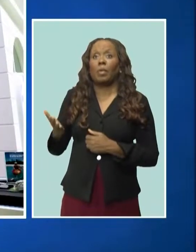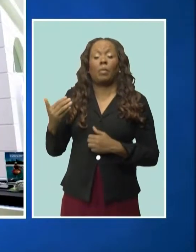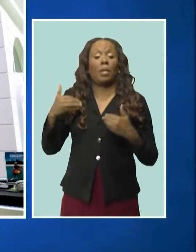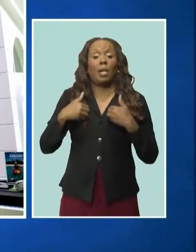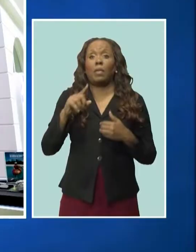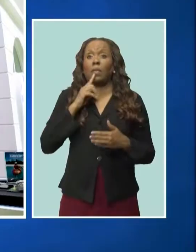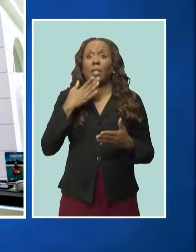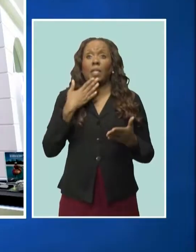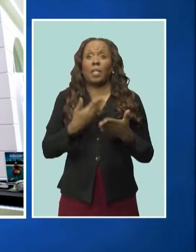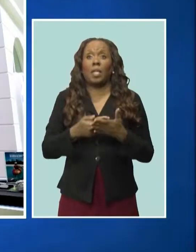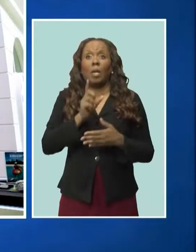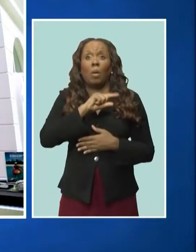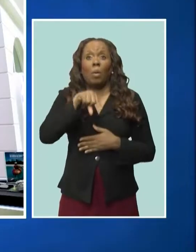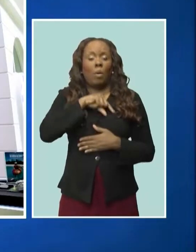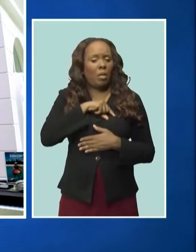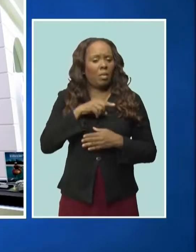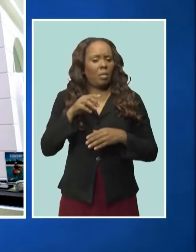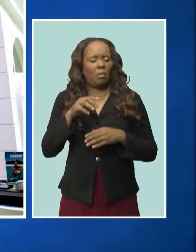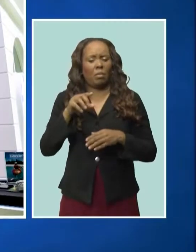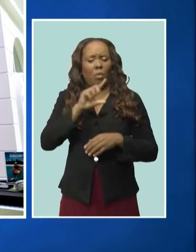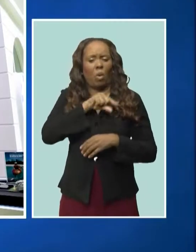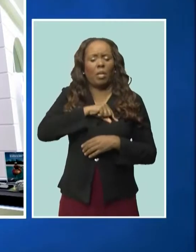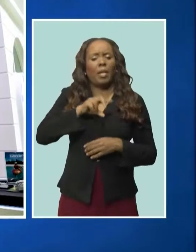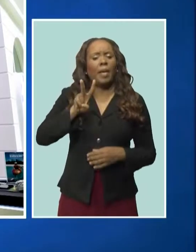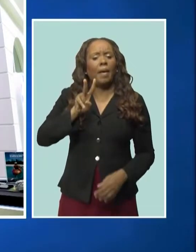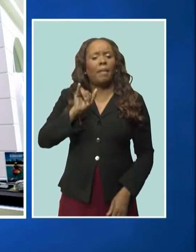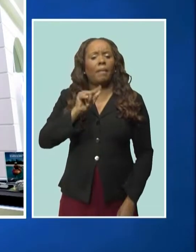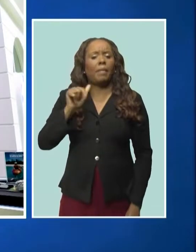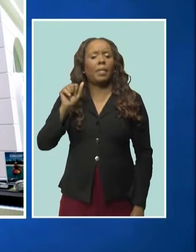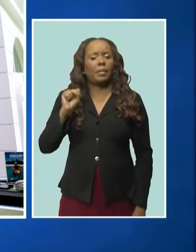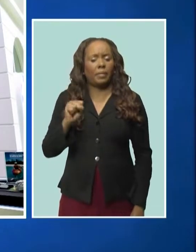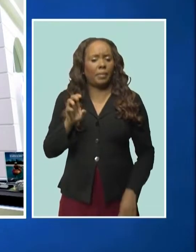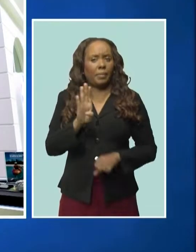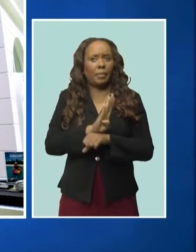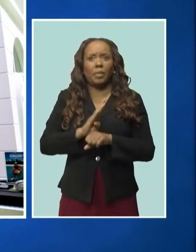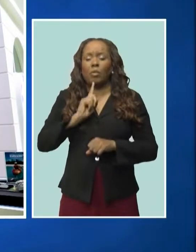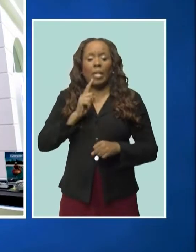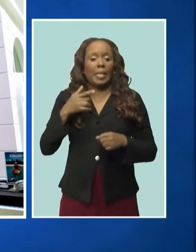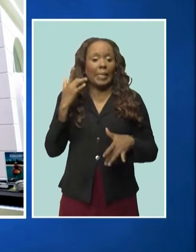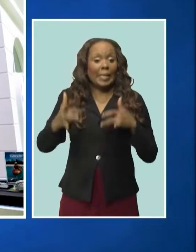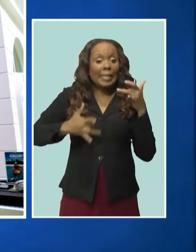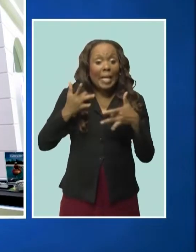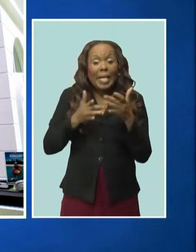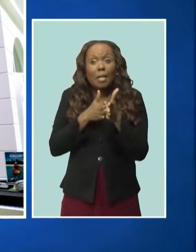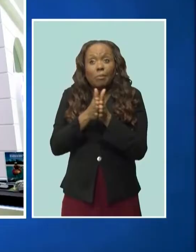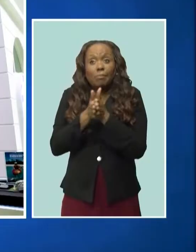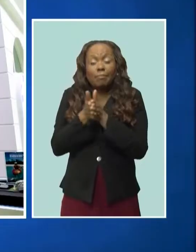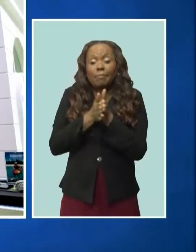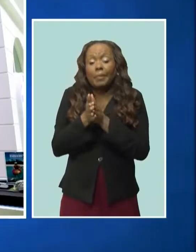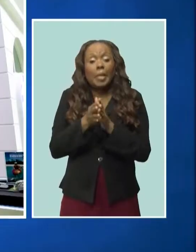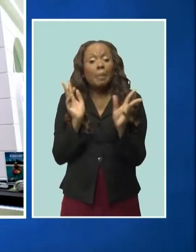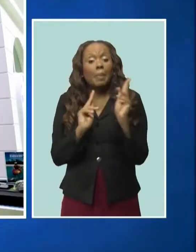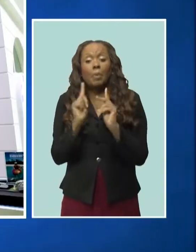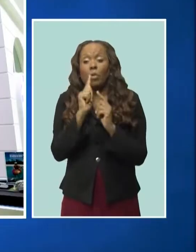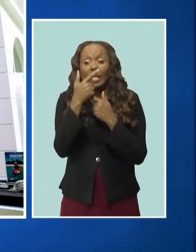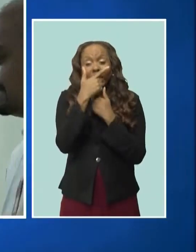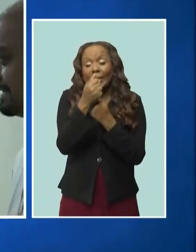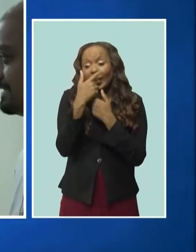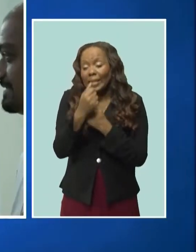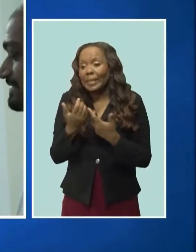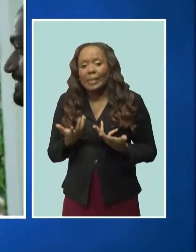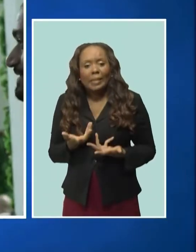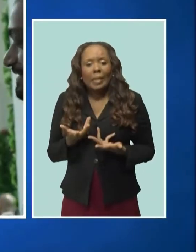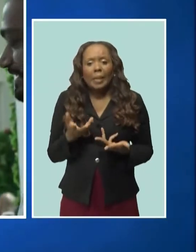really second to none in the Caribbean. It's been an exciting time. There's been a lot of interest in new destinations for their